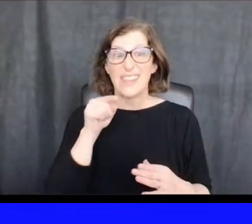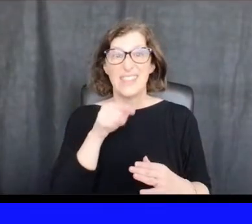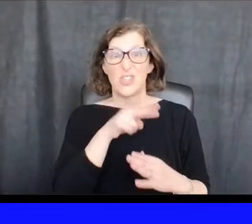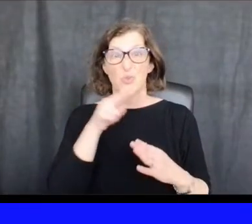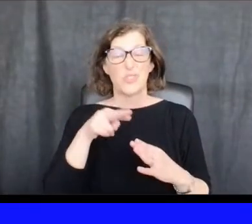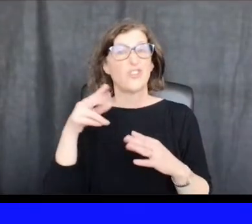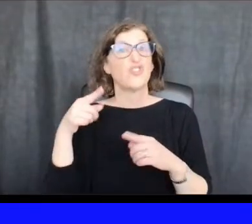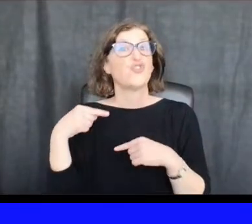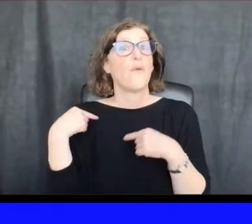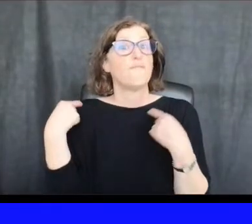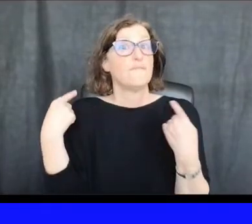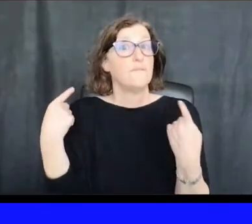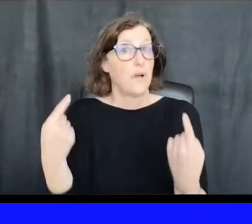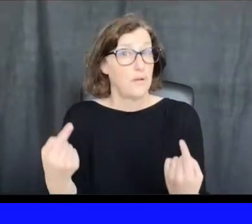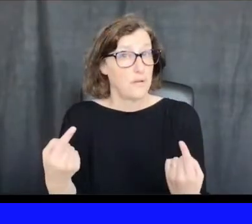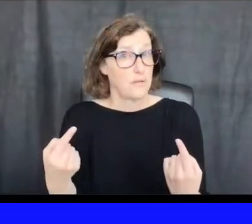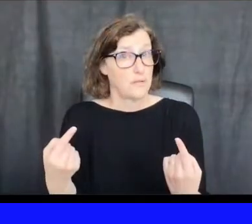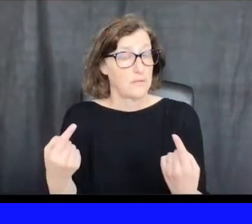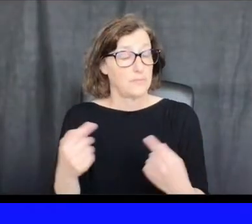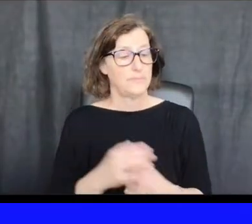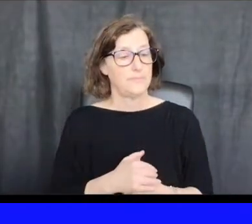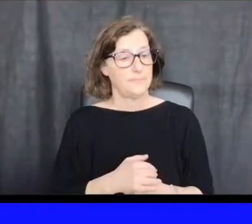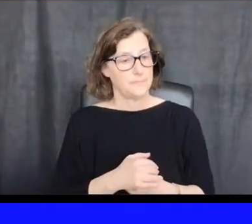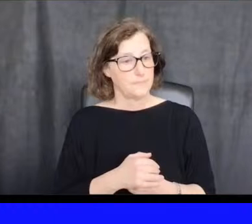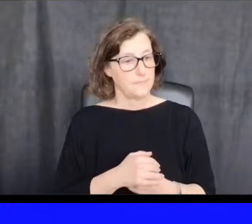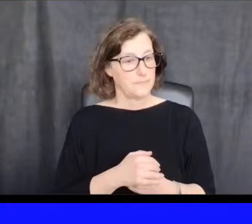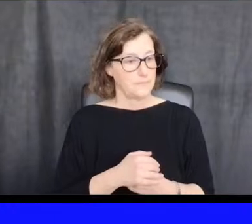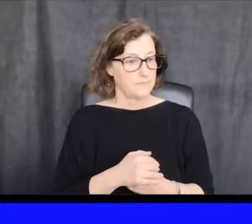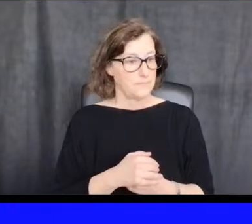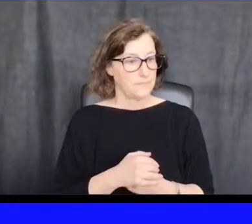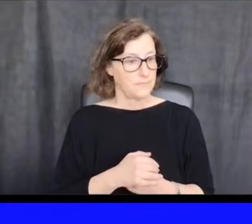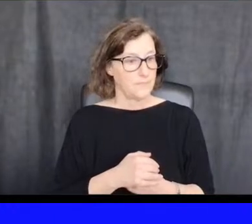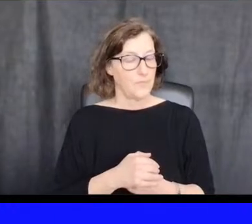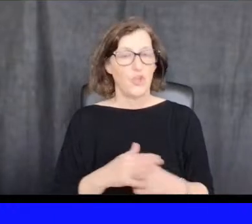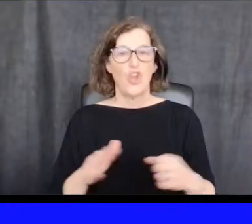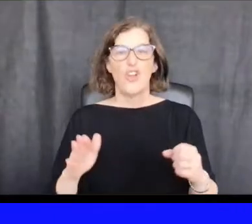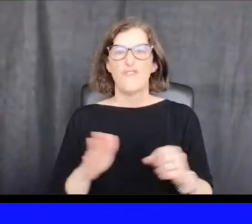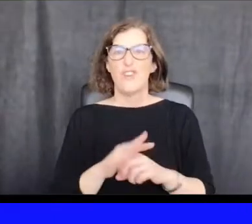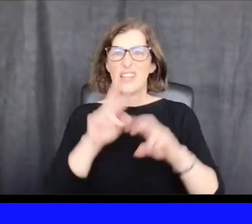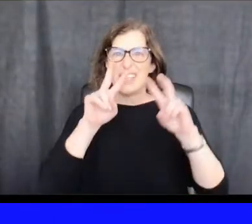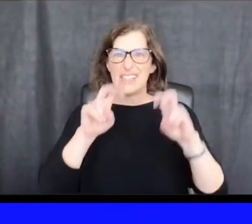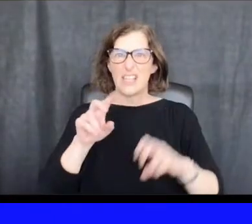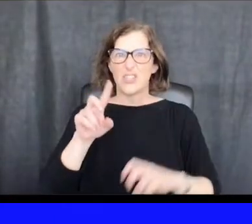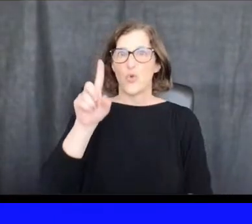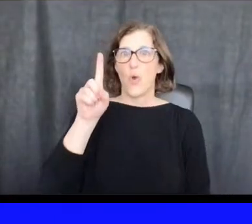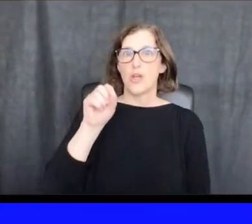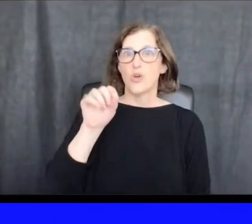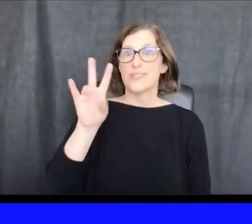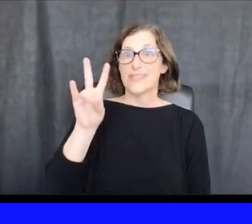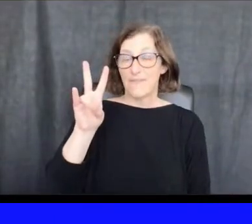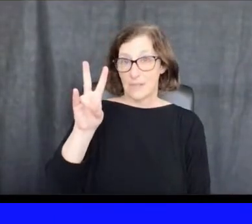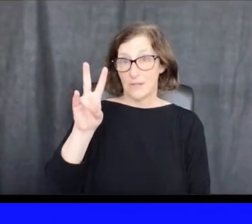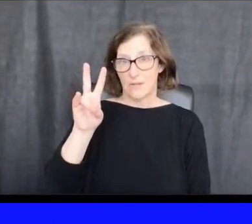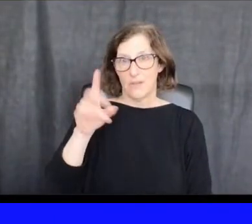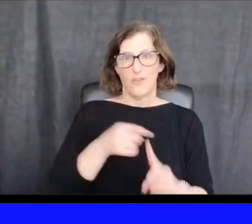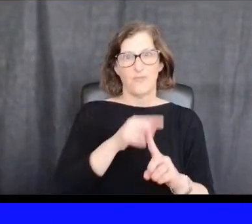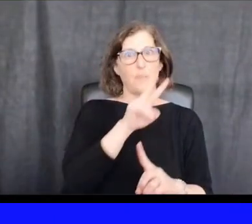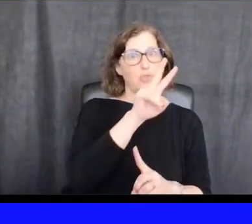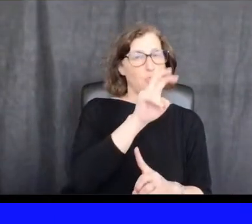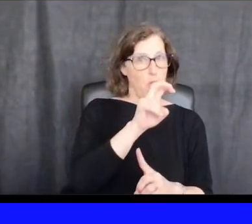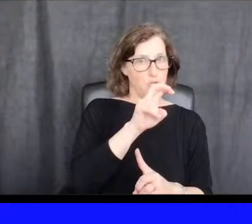medication self-management, transportation, engaging with primary care, difficulties affording